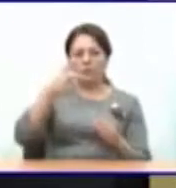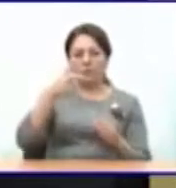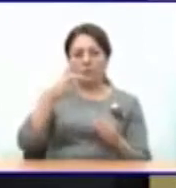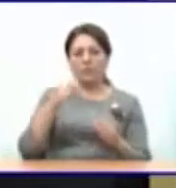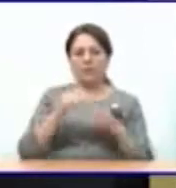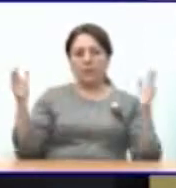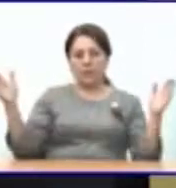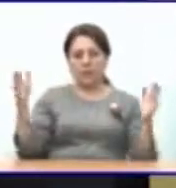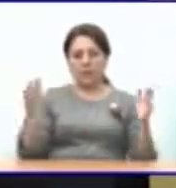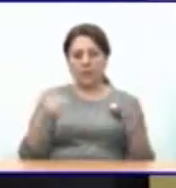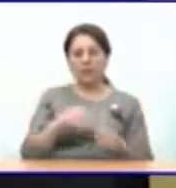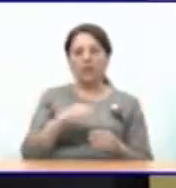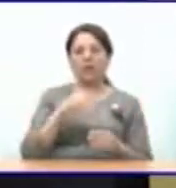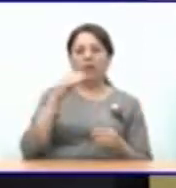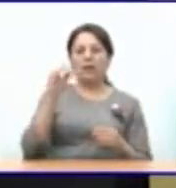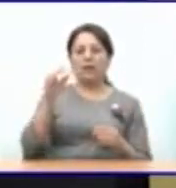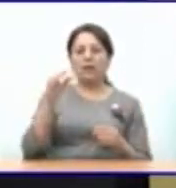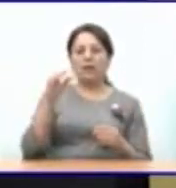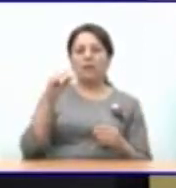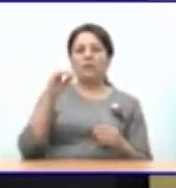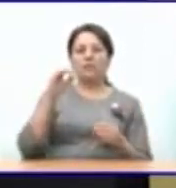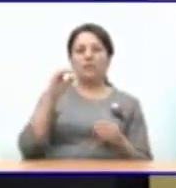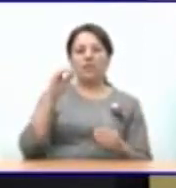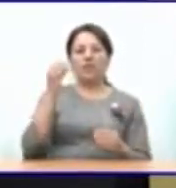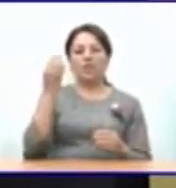gradus sharqiy uzunlik yaqinida,